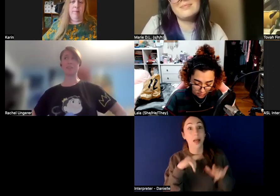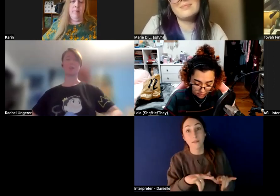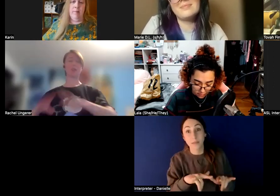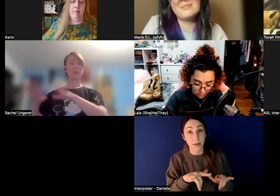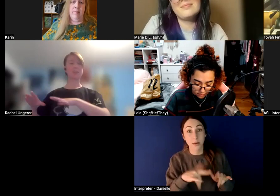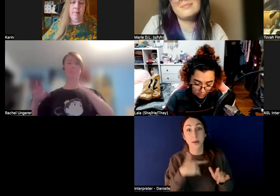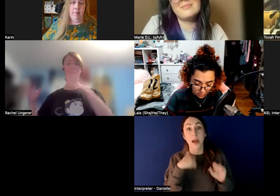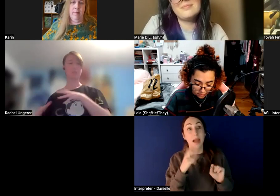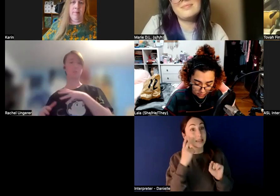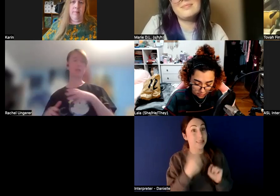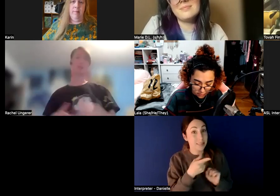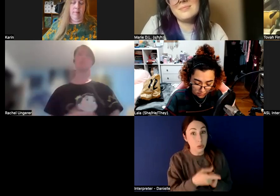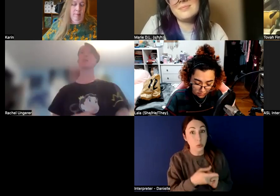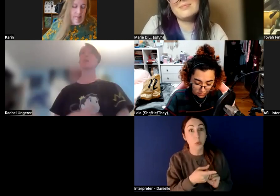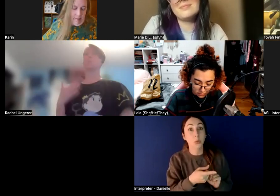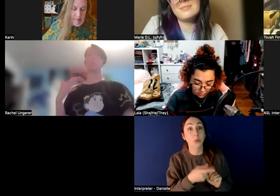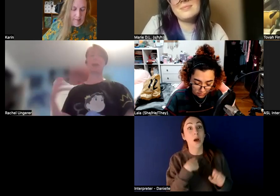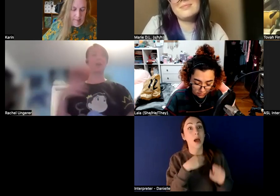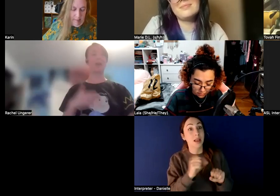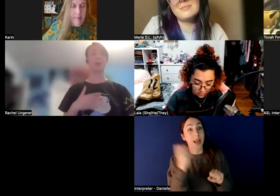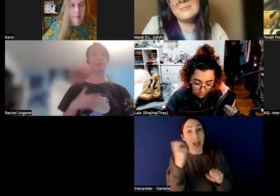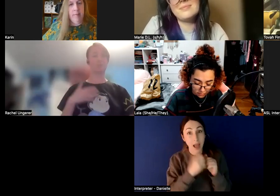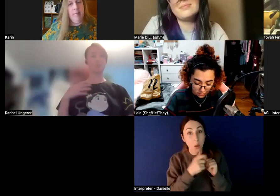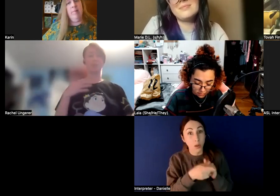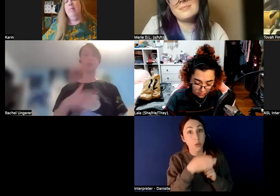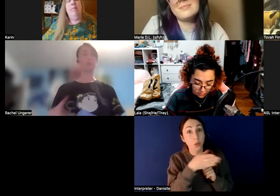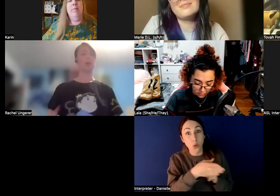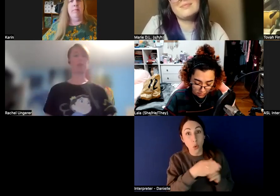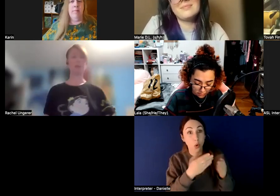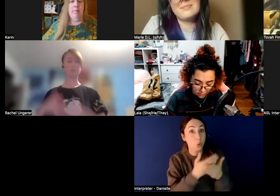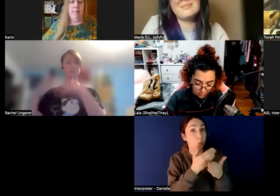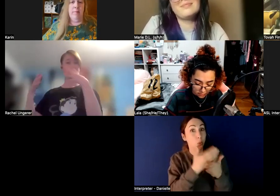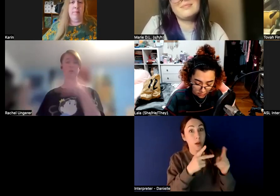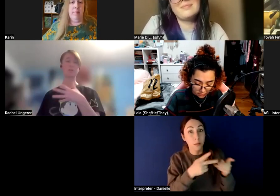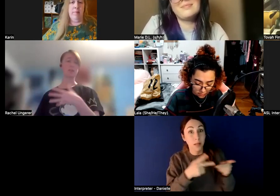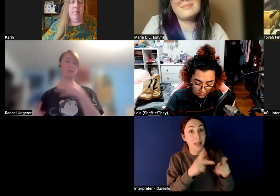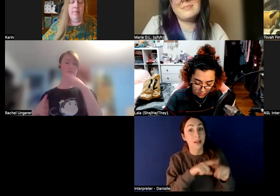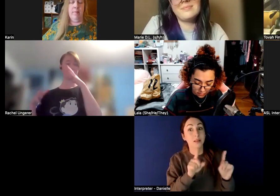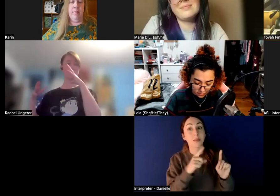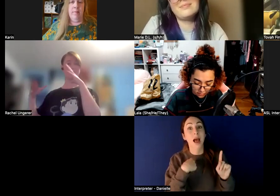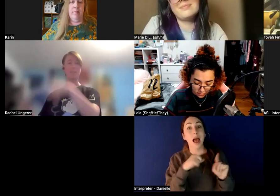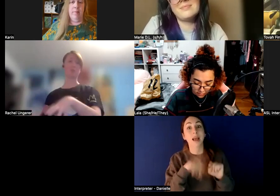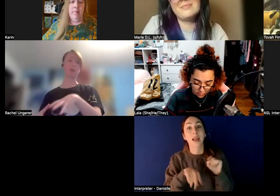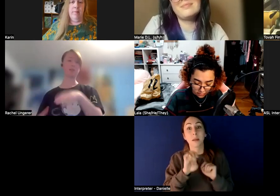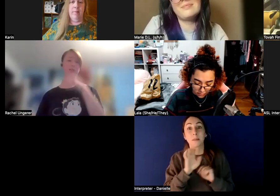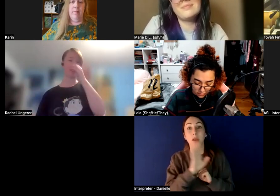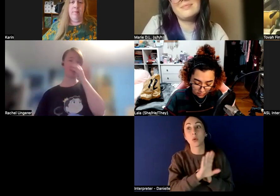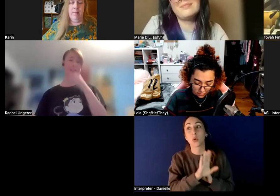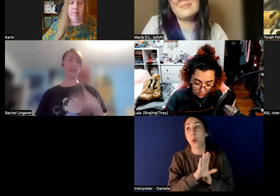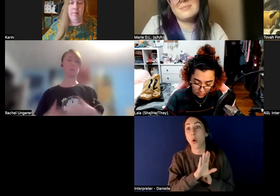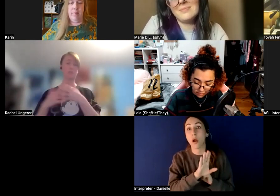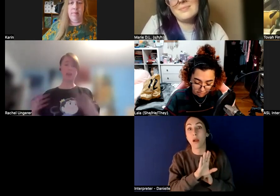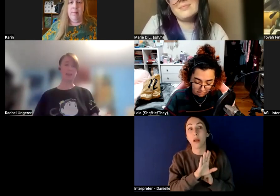place that you're getting, that he doesn't know where it is, but I cannot be your primary person to live